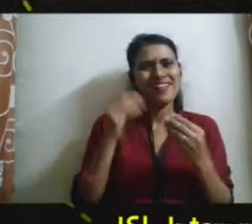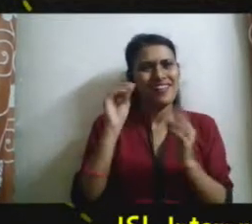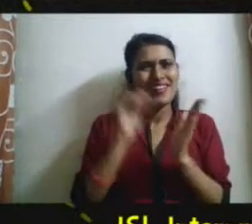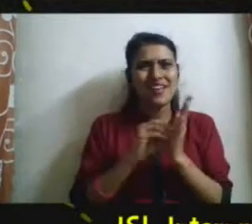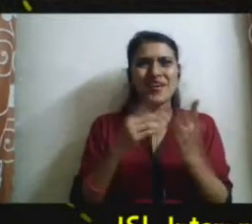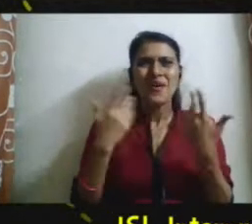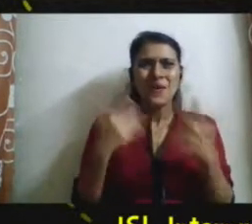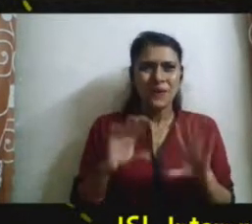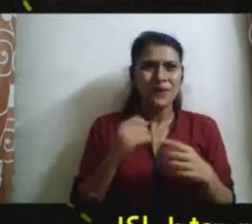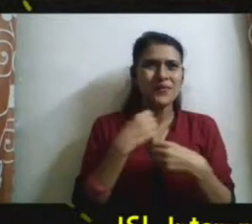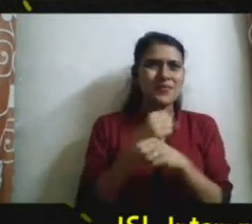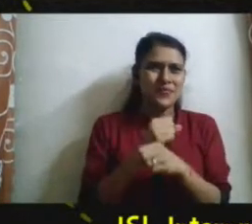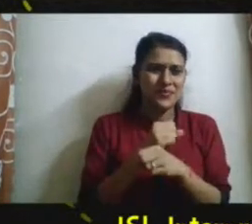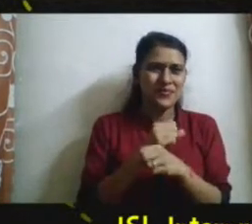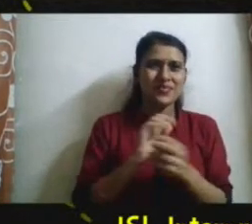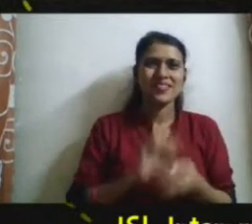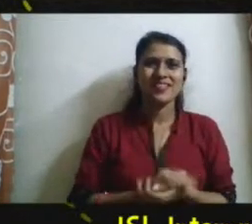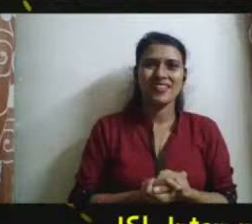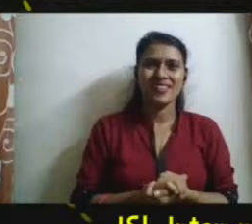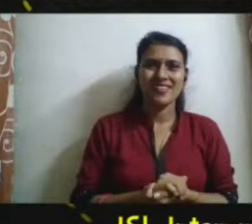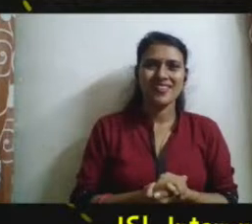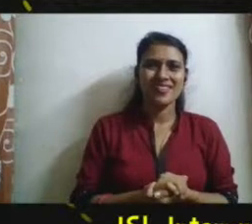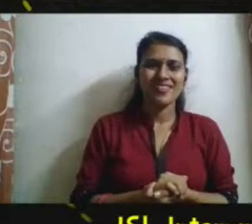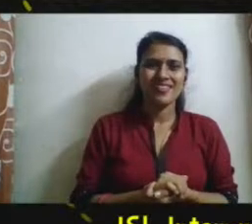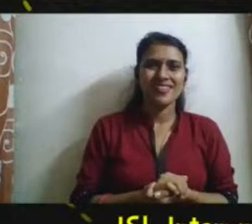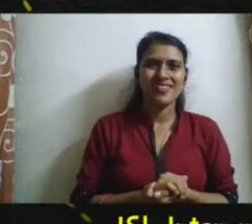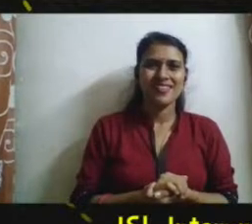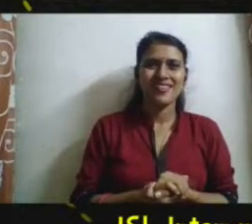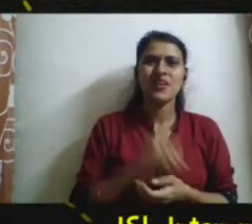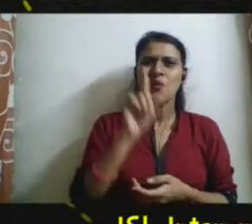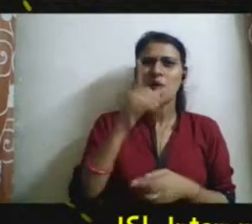I've composed the title track of